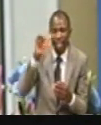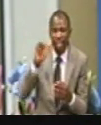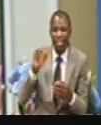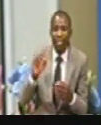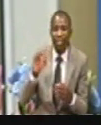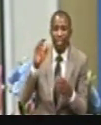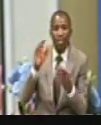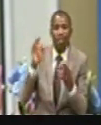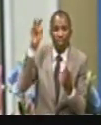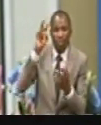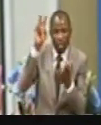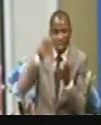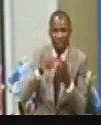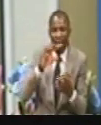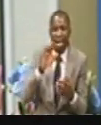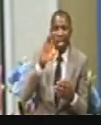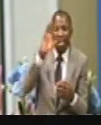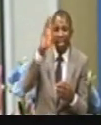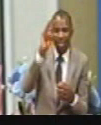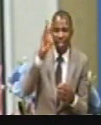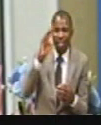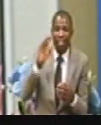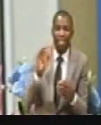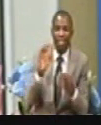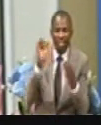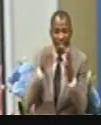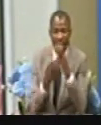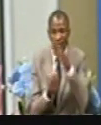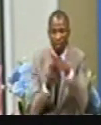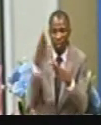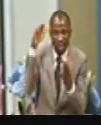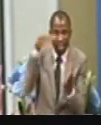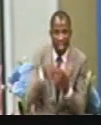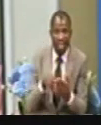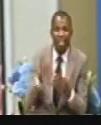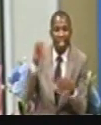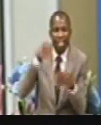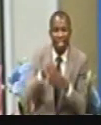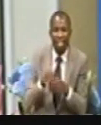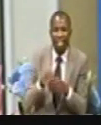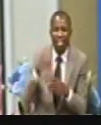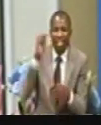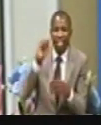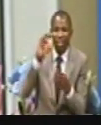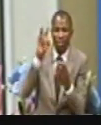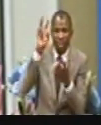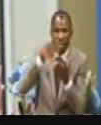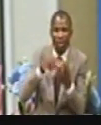2014. Then at the 2016, the team grew up. Then